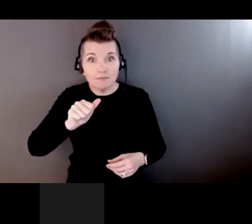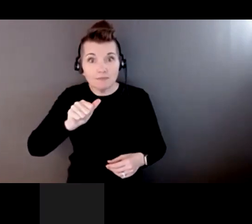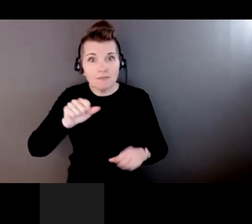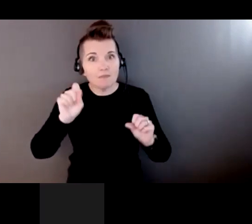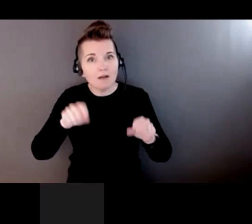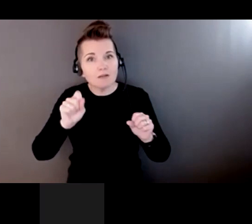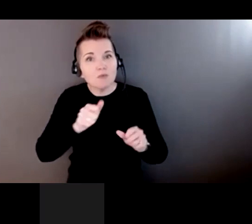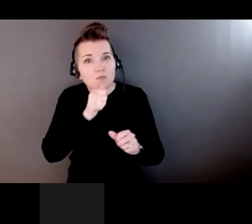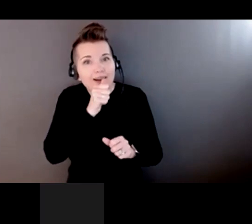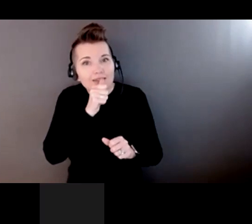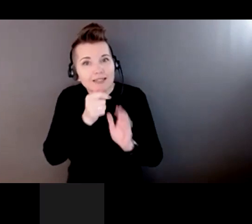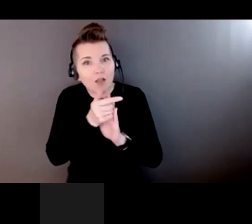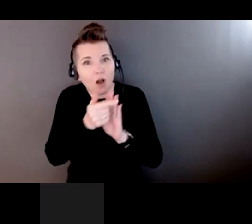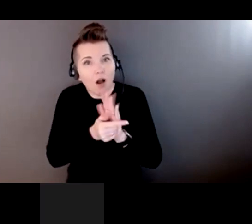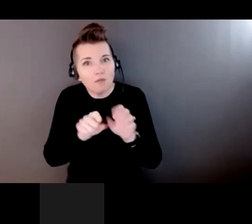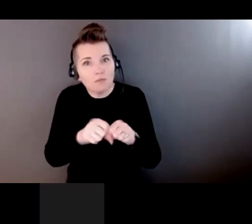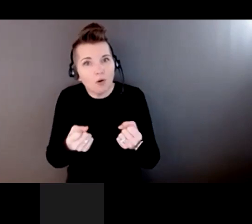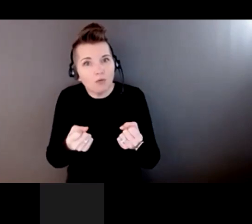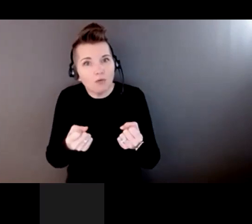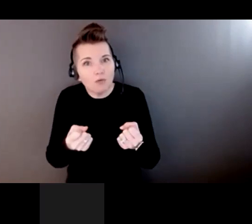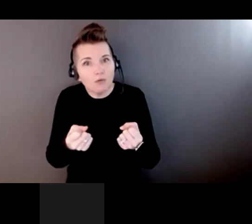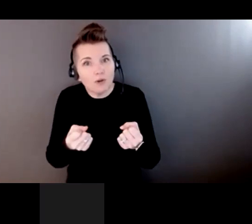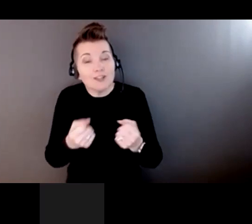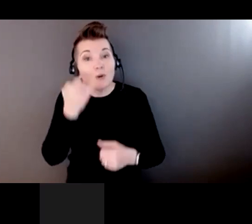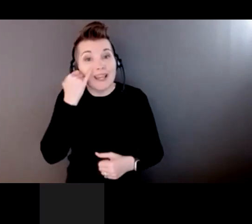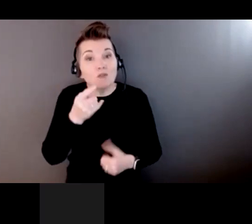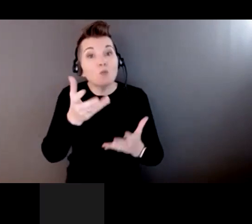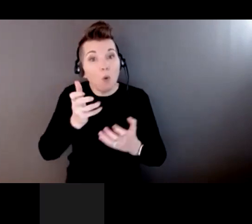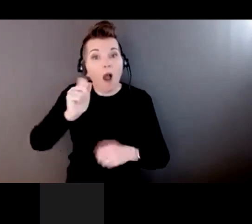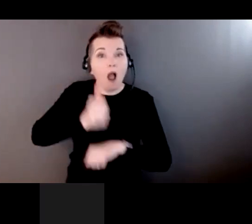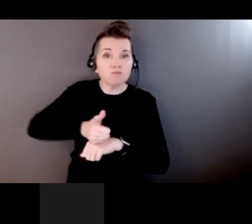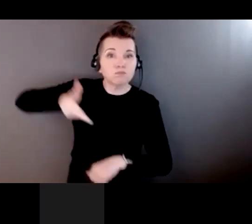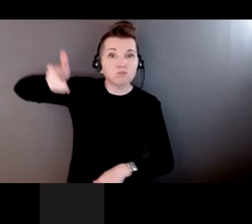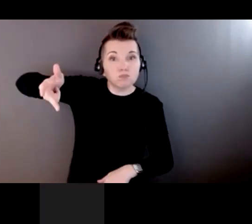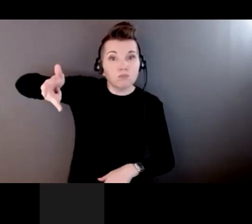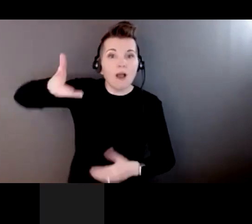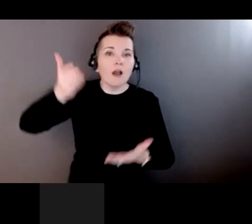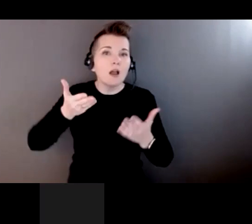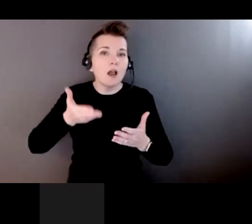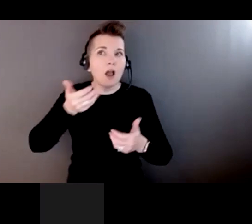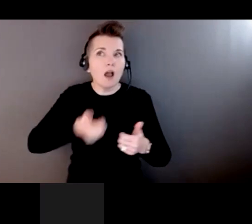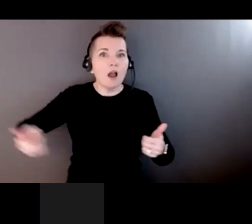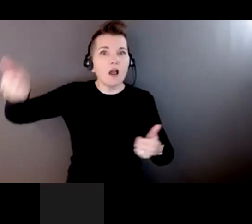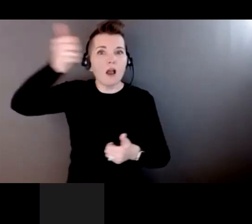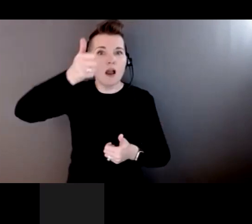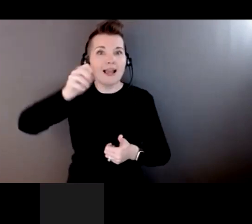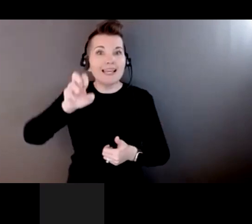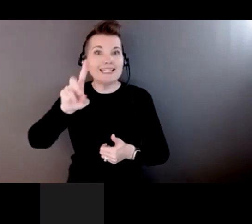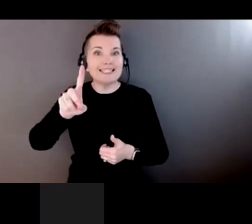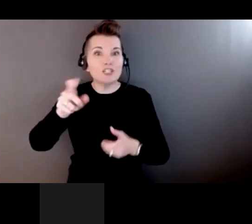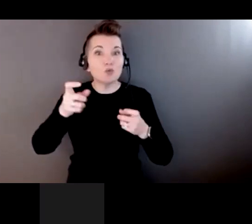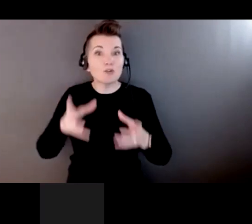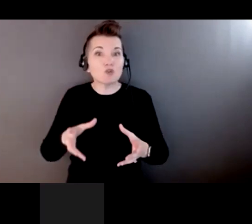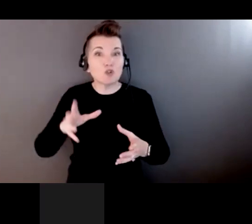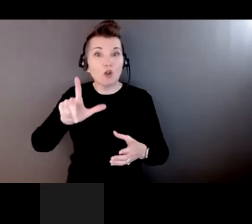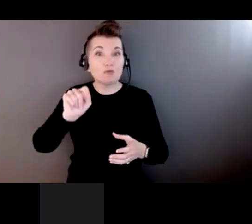do that, you let the home or the long-term care facility know, listen, maybe the executive director or something like that. I'm concerned about this.